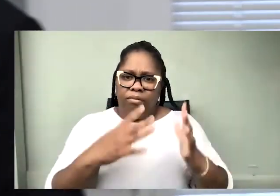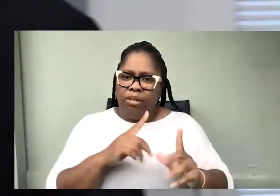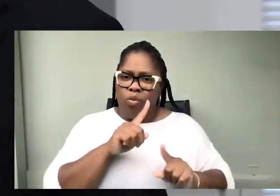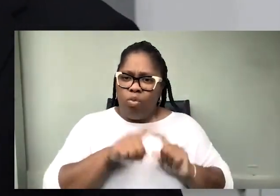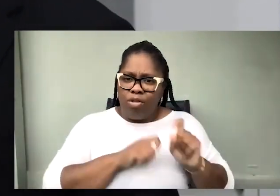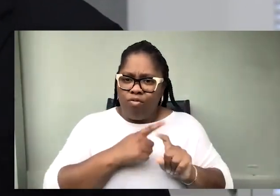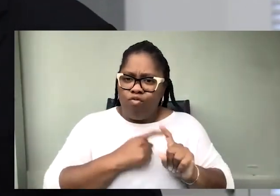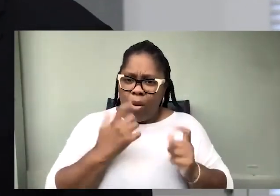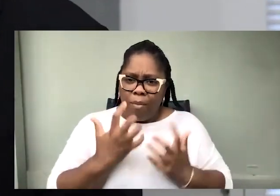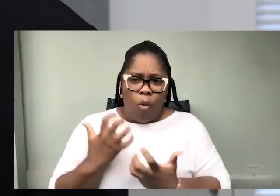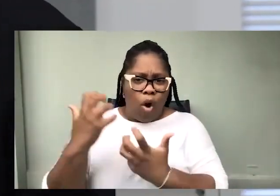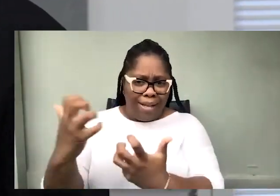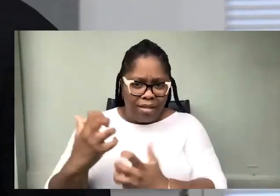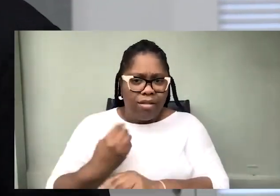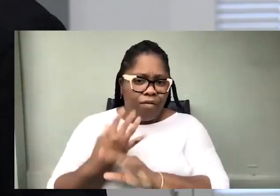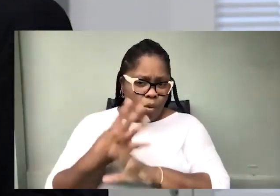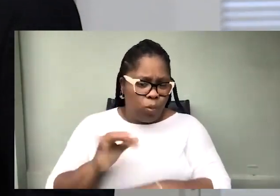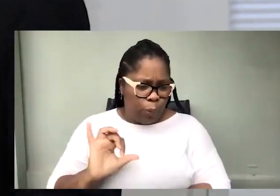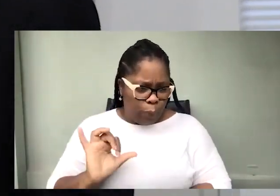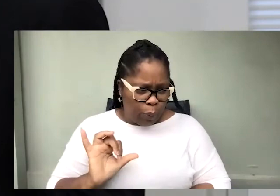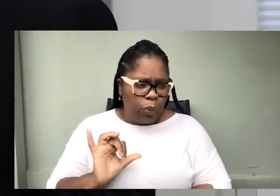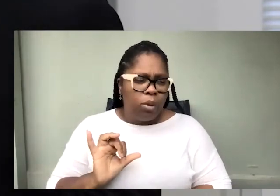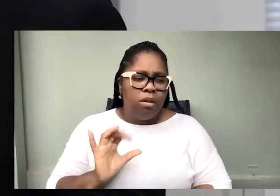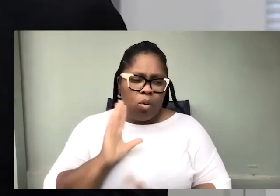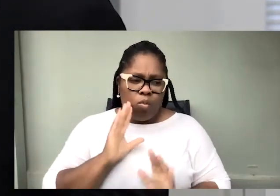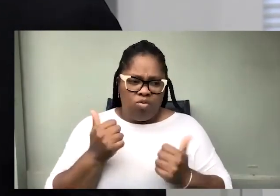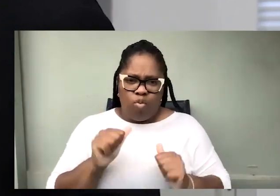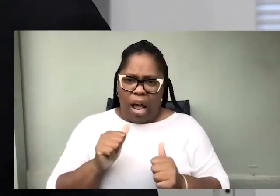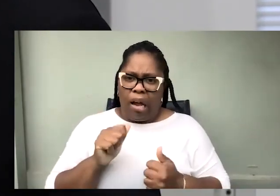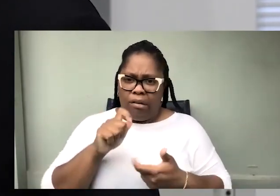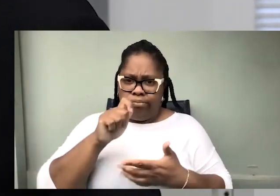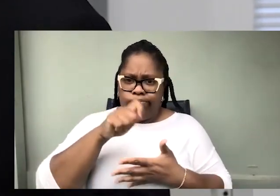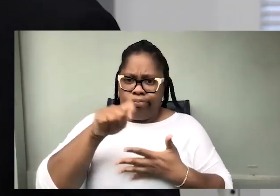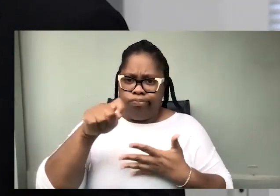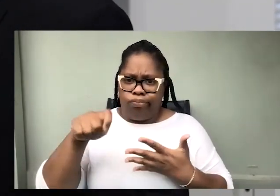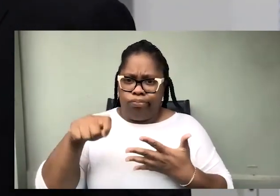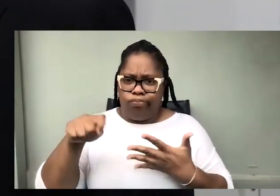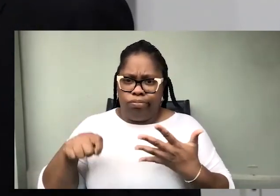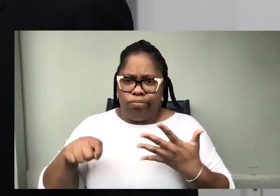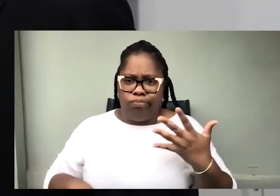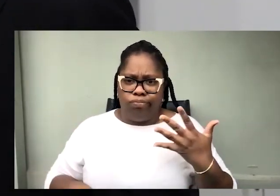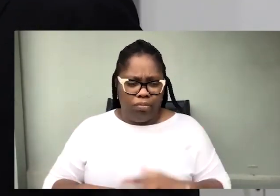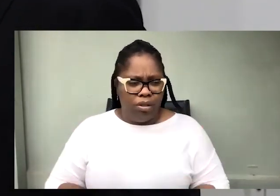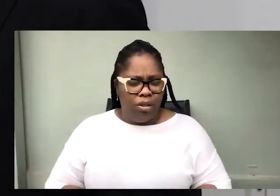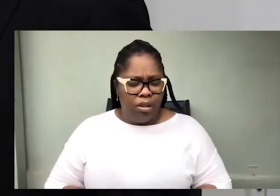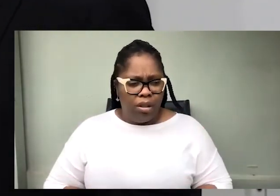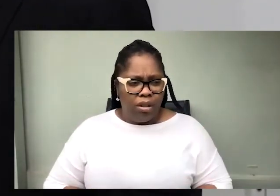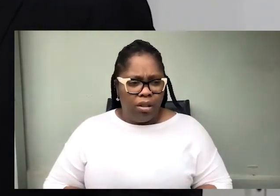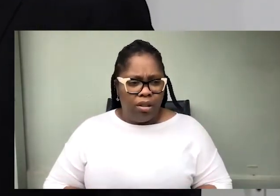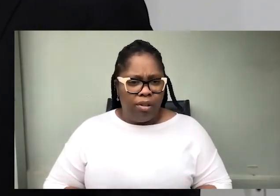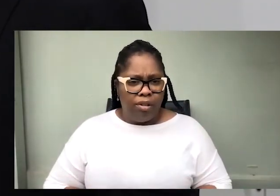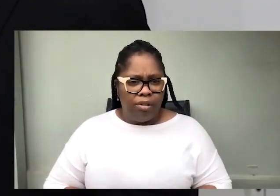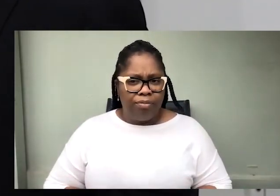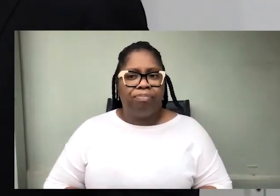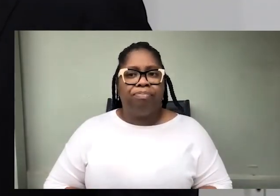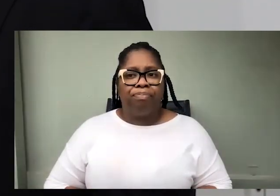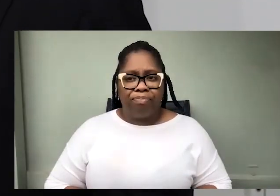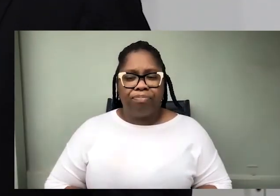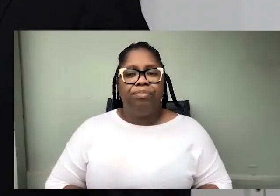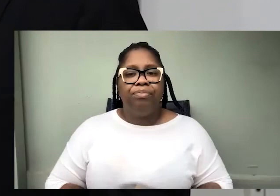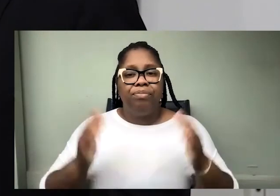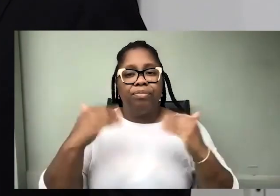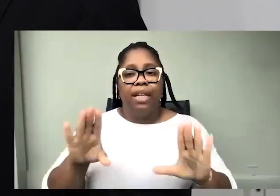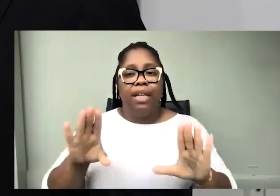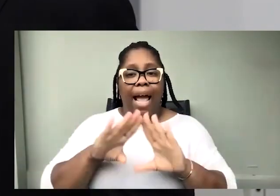the audience and those that are virtually. So we're going to try to get to as many of these can in the next few minutes. But that being said, let's move